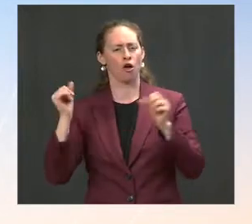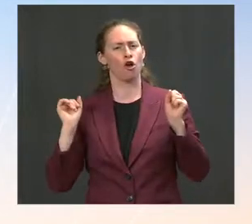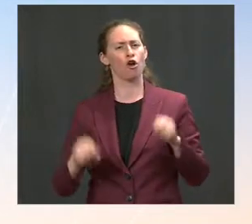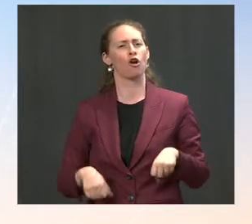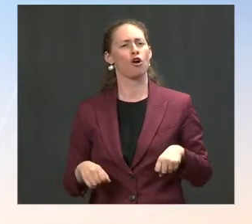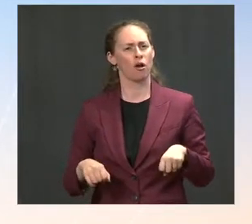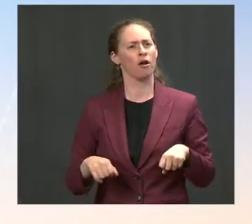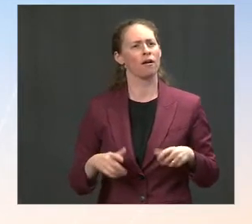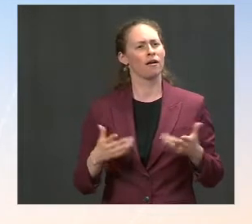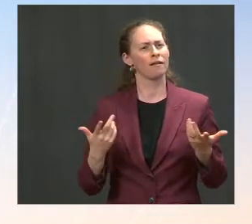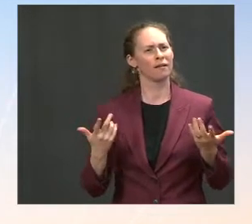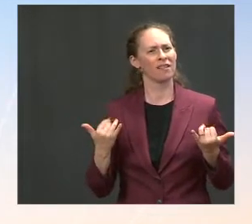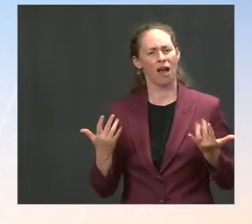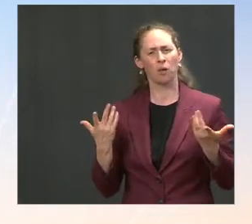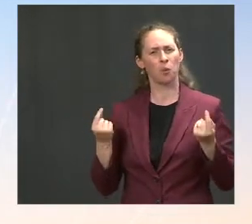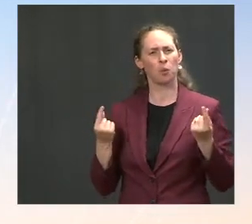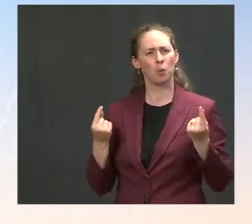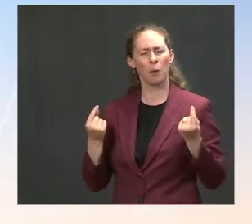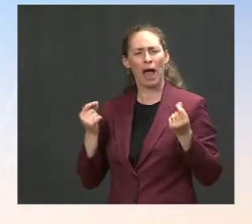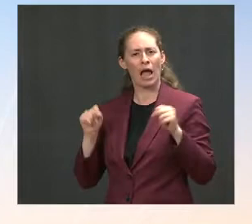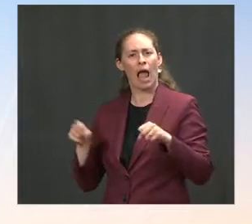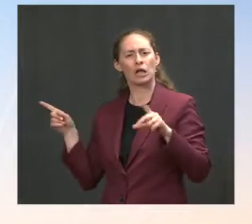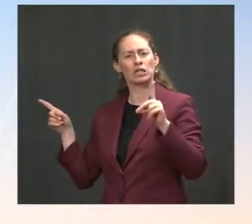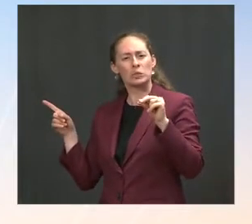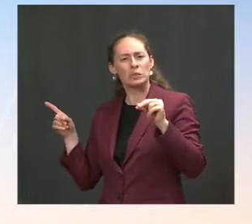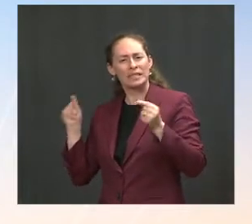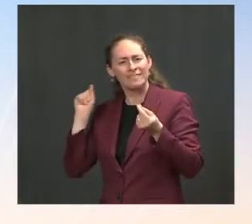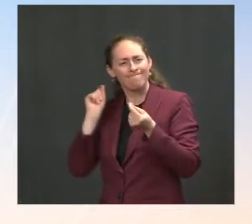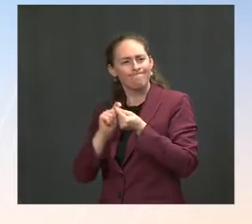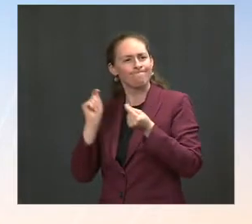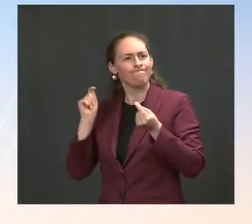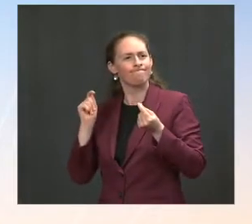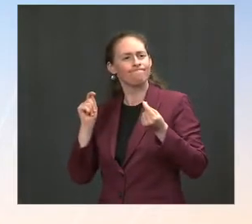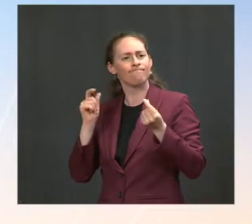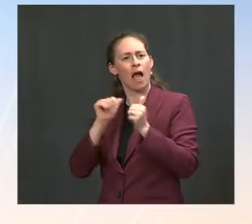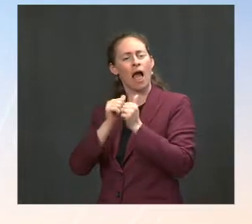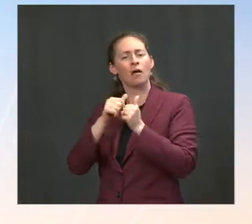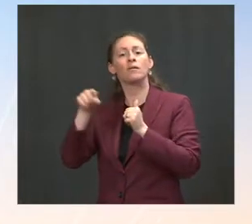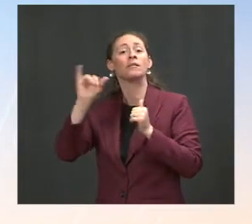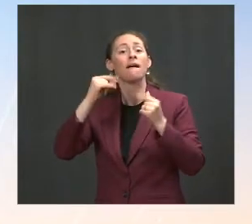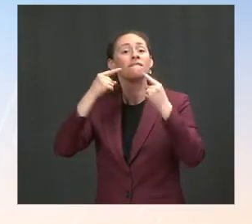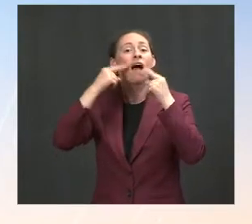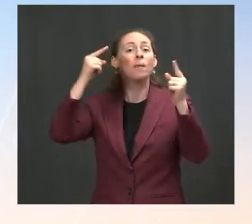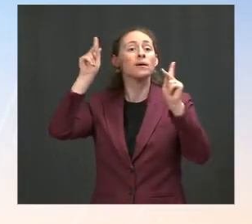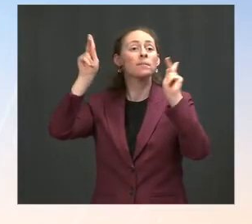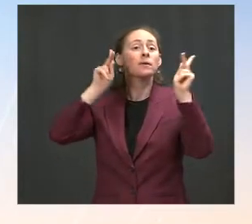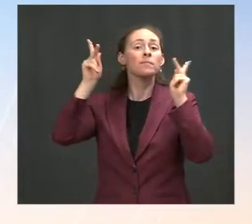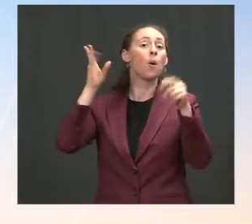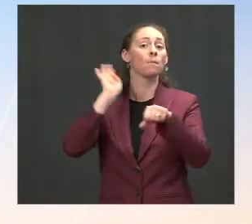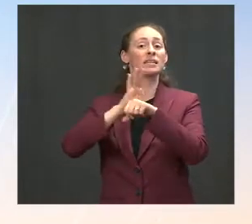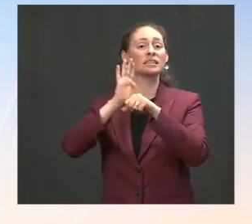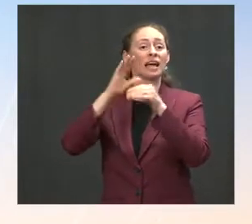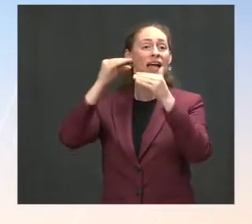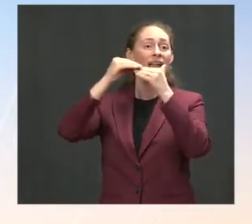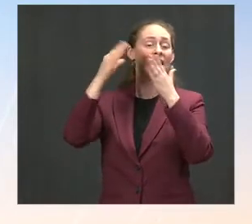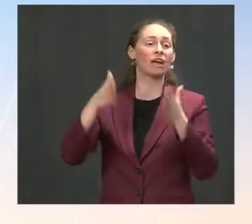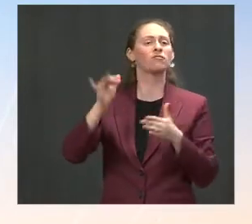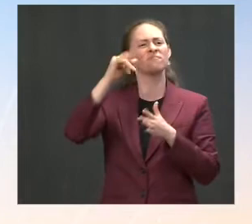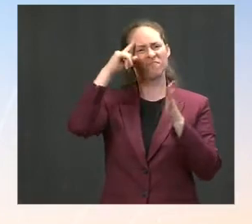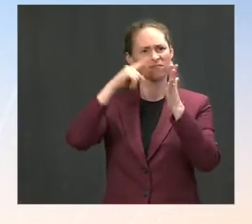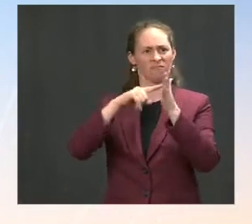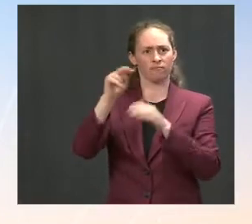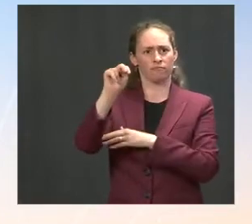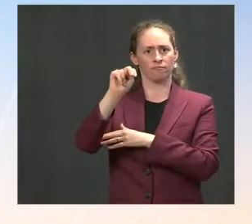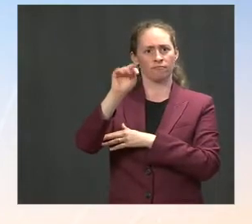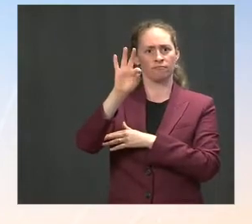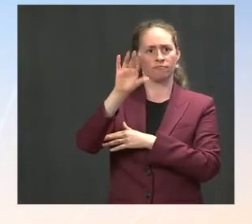doing specifically with celebrities, perhaps, or with business leaders, like we saw the NFL this week, to use his power of